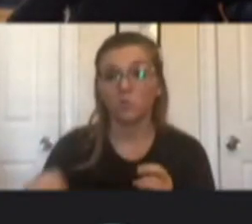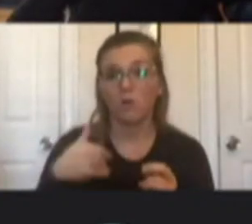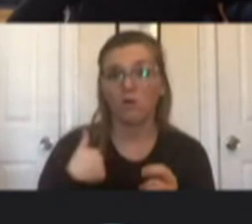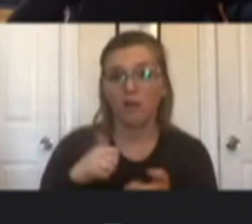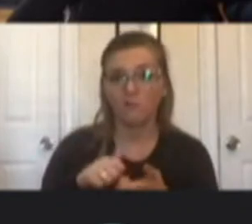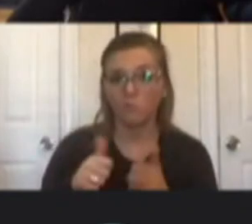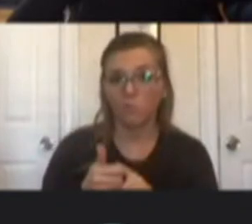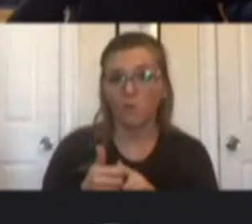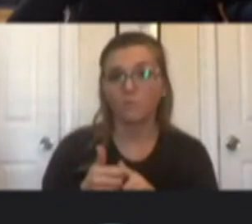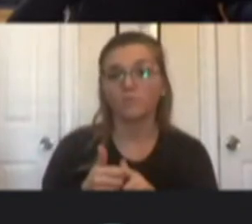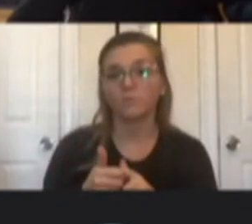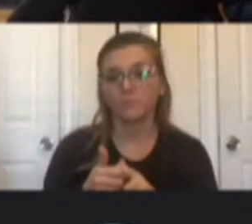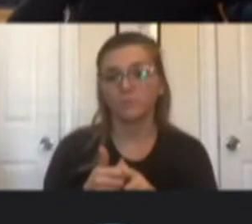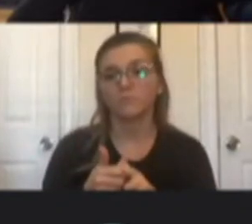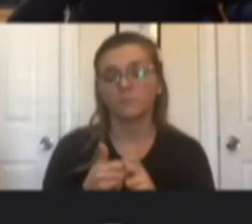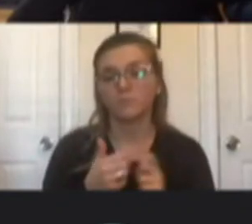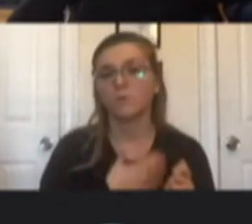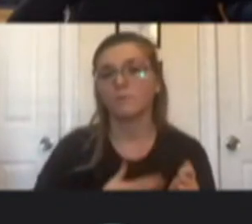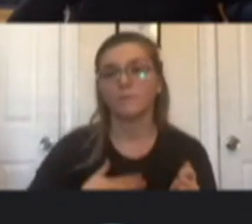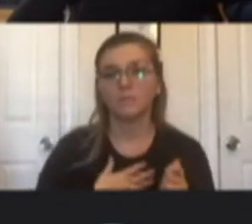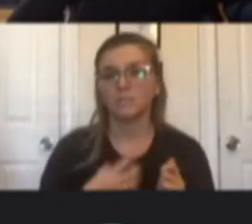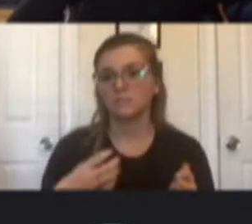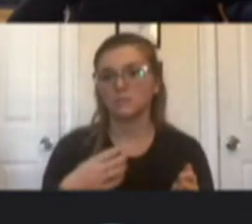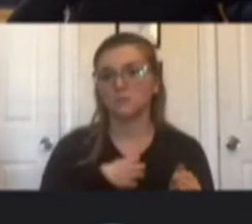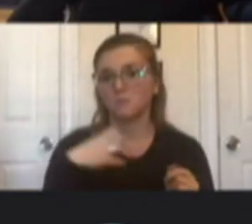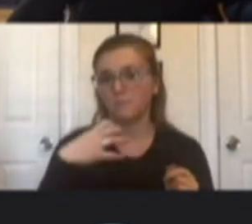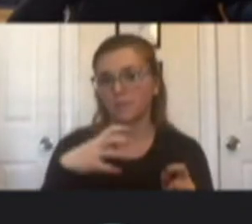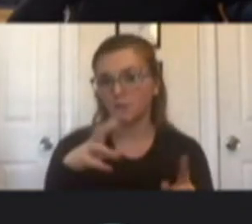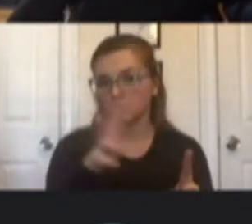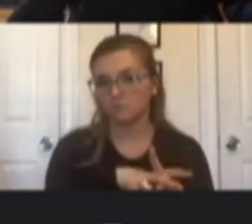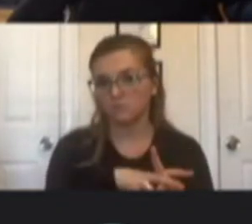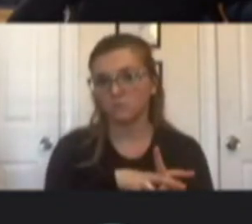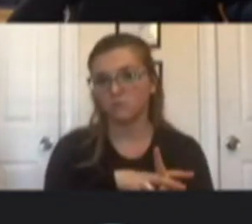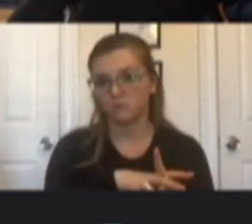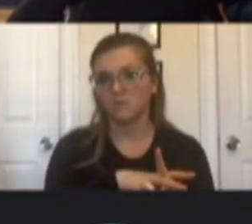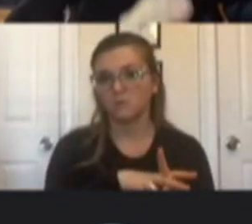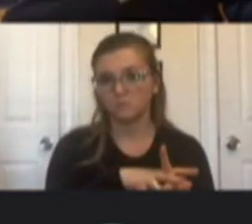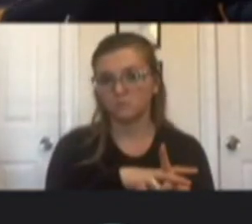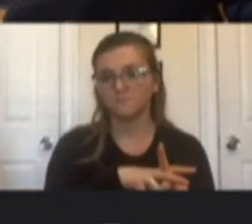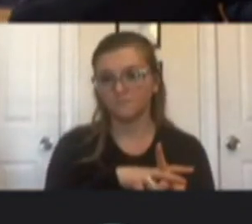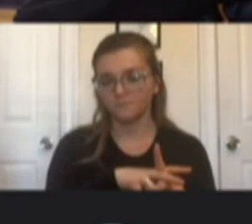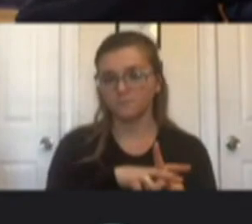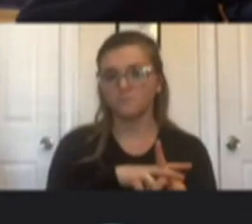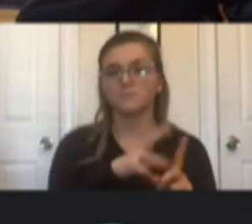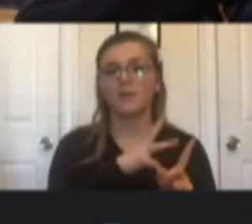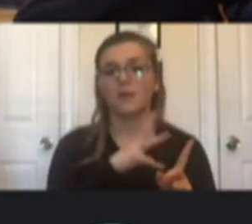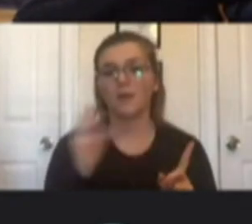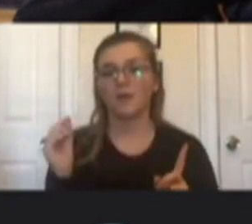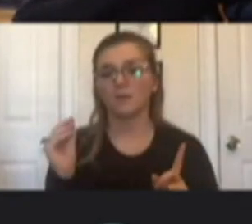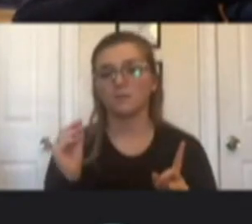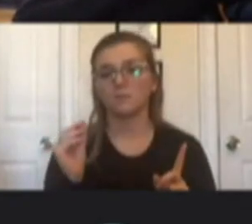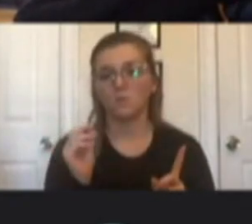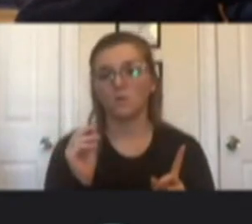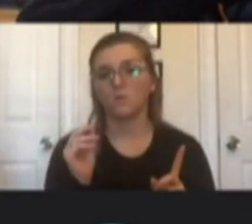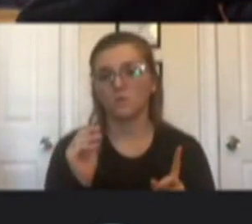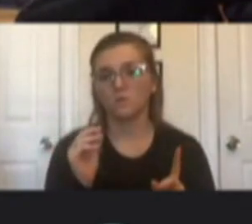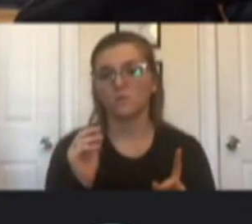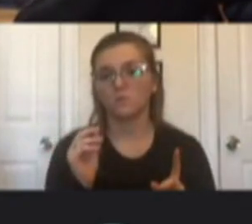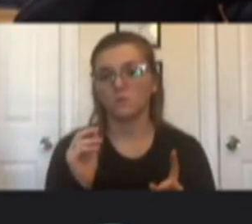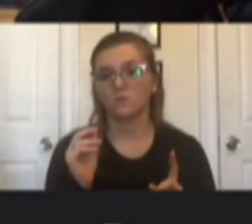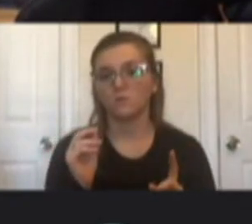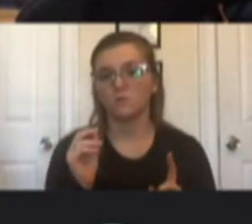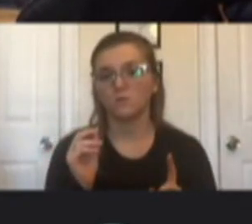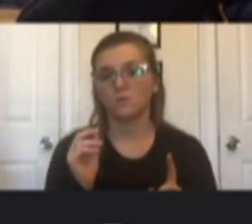the same complaint process, and we will, and also being part